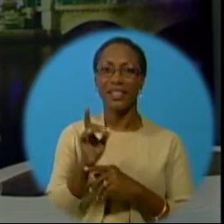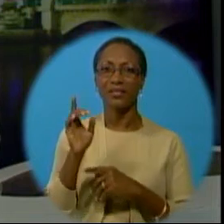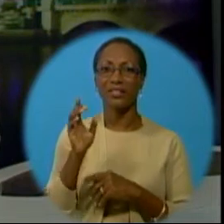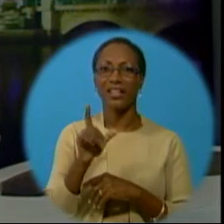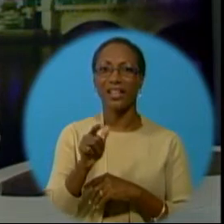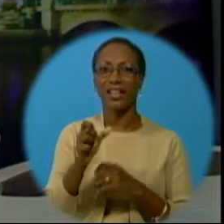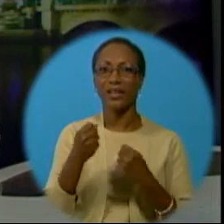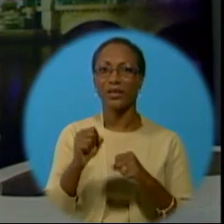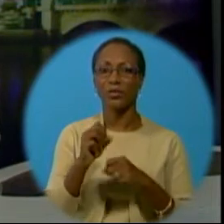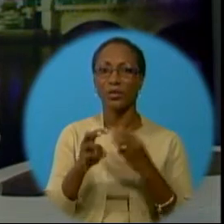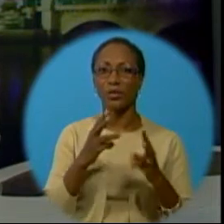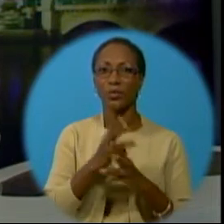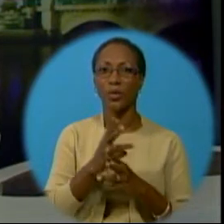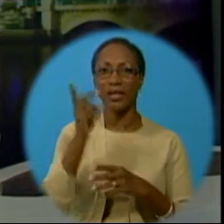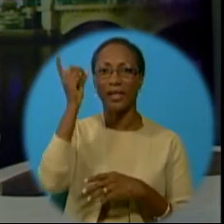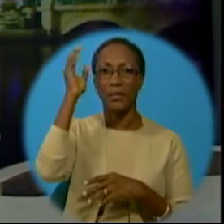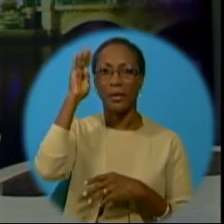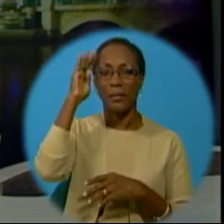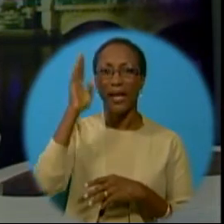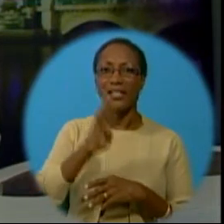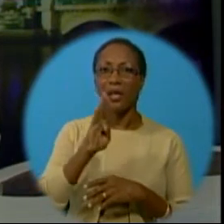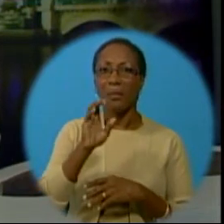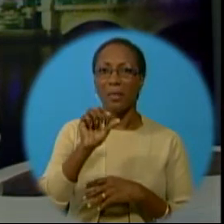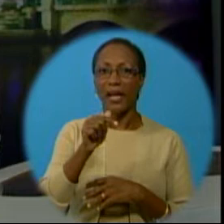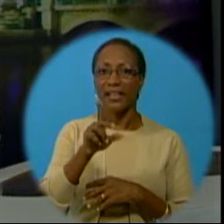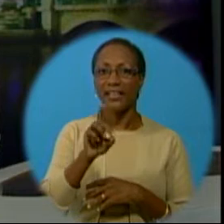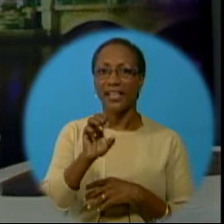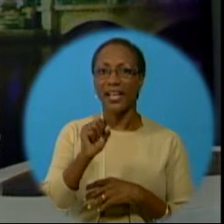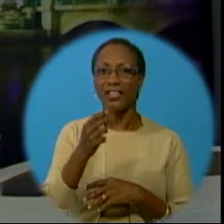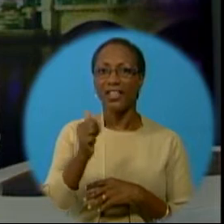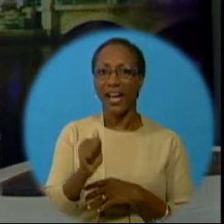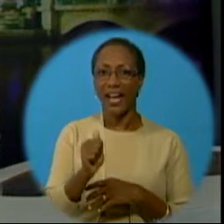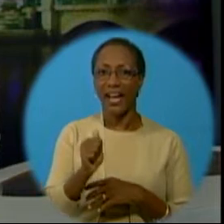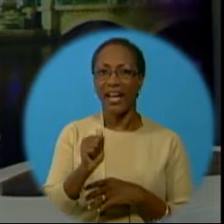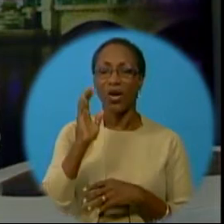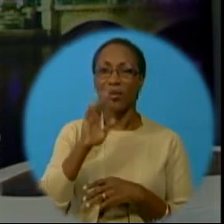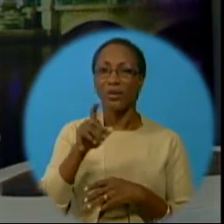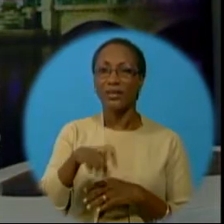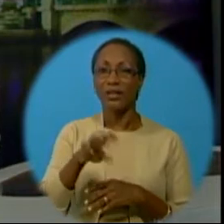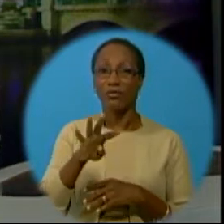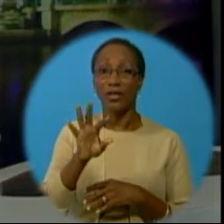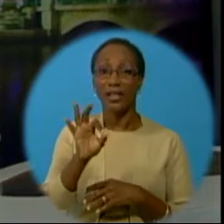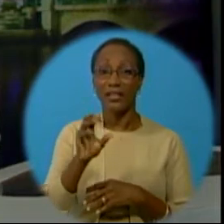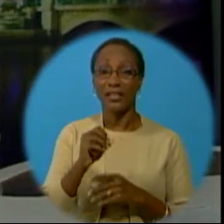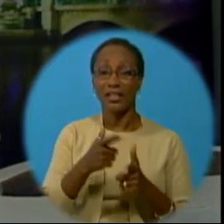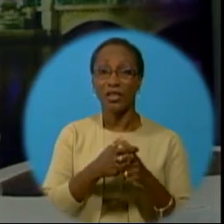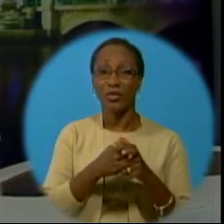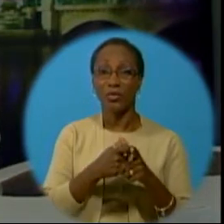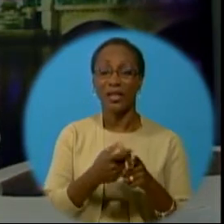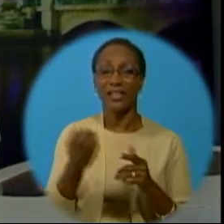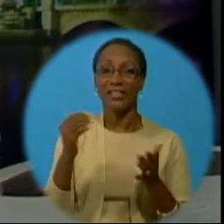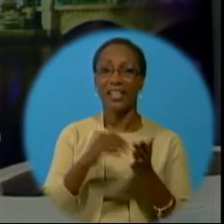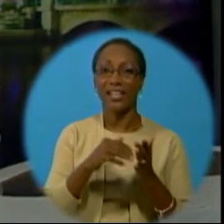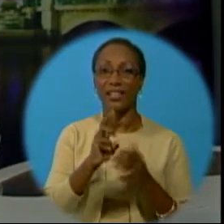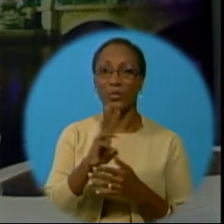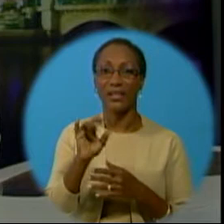the Lime Sports World, I'm Damien Best. Bangladesh A will require 490 runs for victory against the Sagicor West Indies High Performance